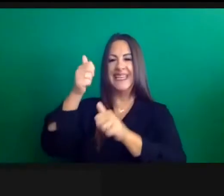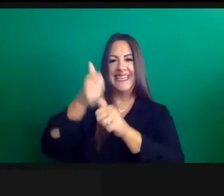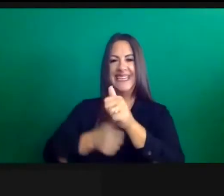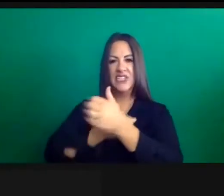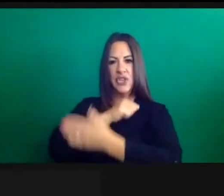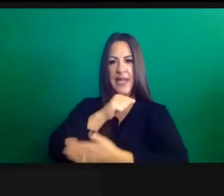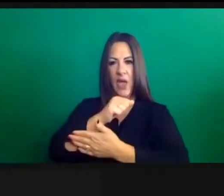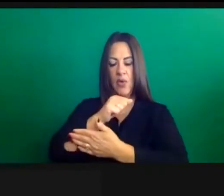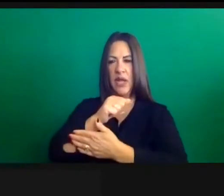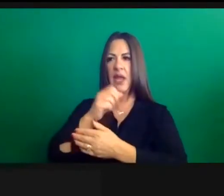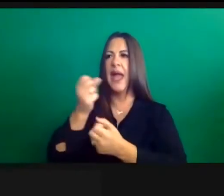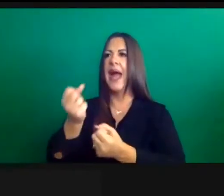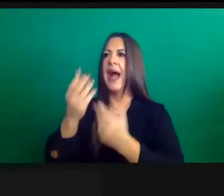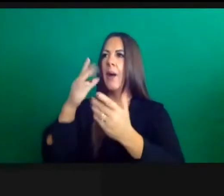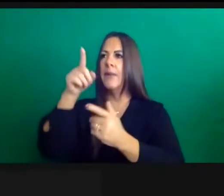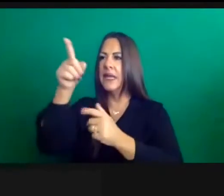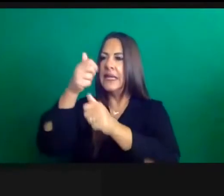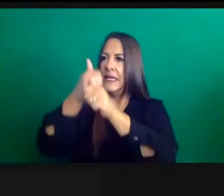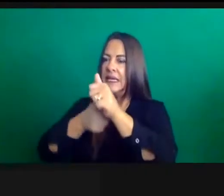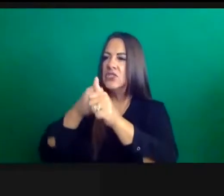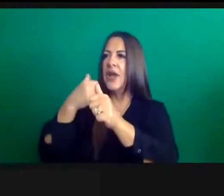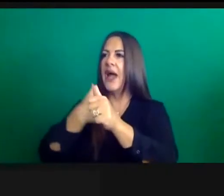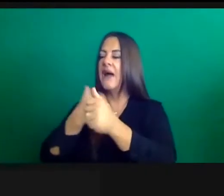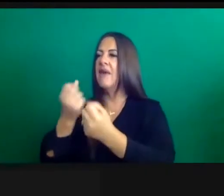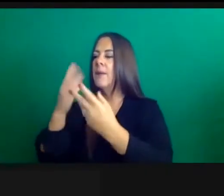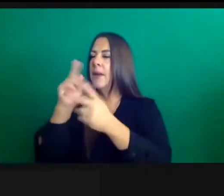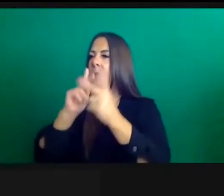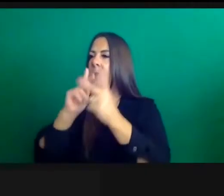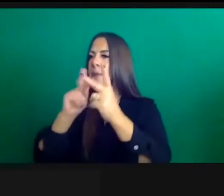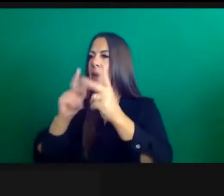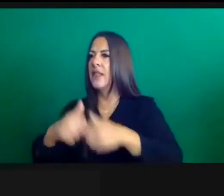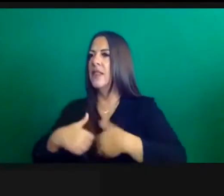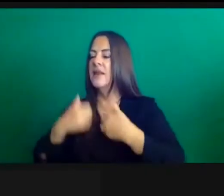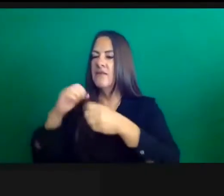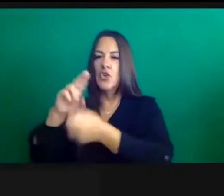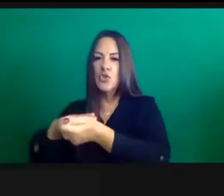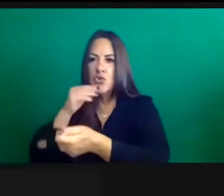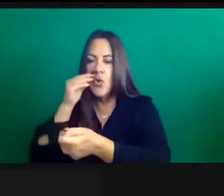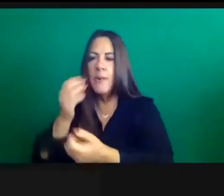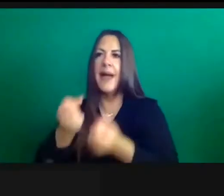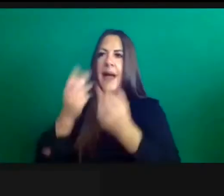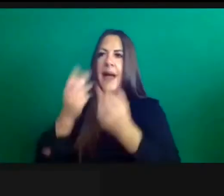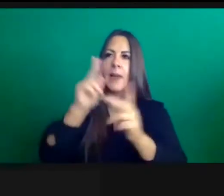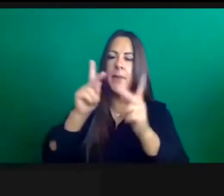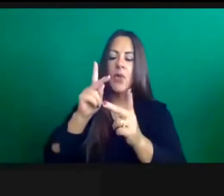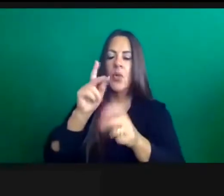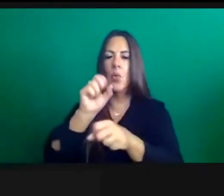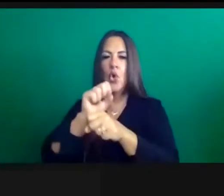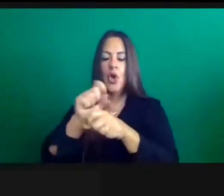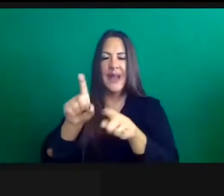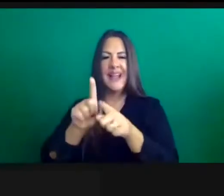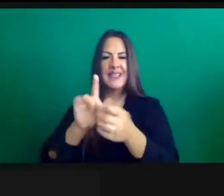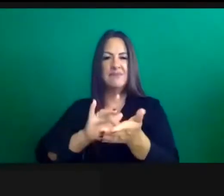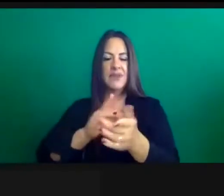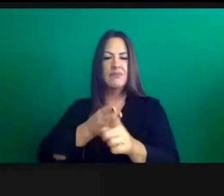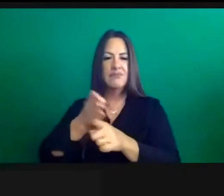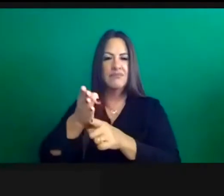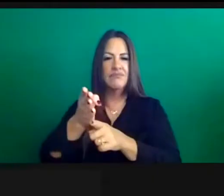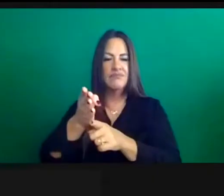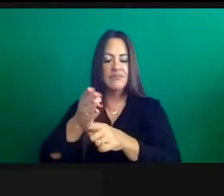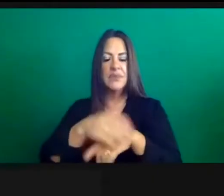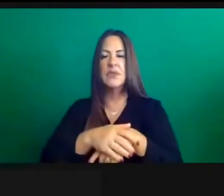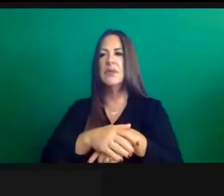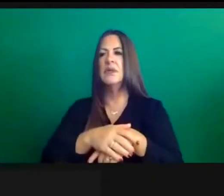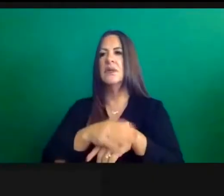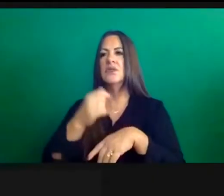a county that happens to have a regional hospital that draws from other counties, a bunch of the main health